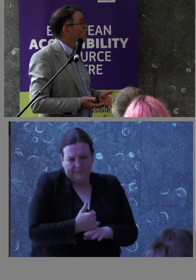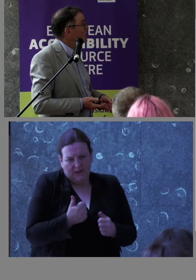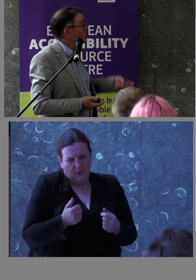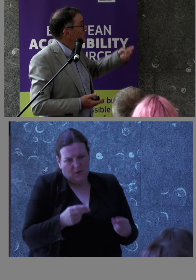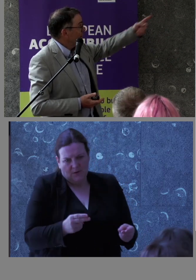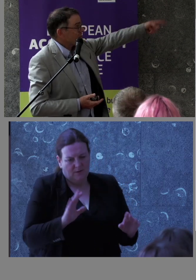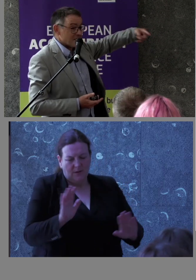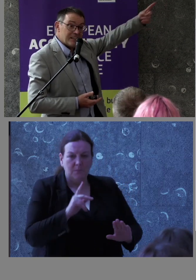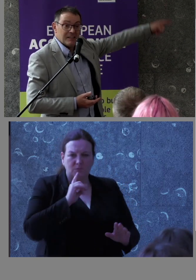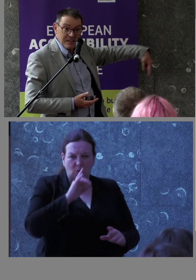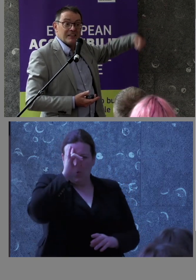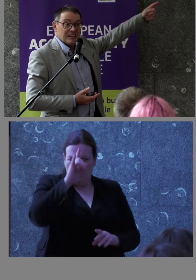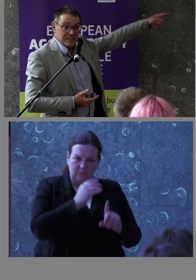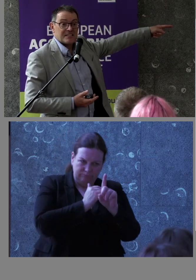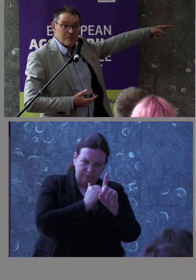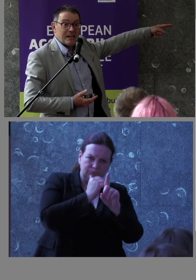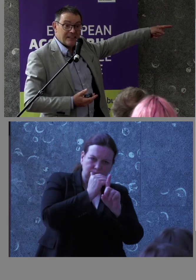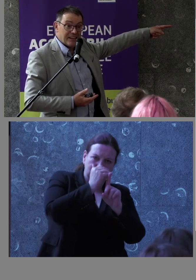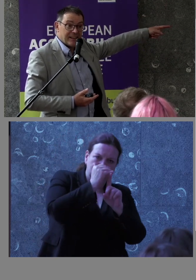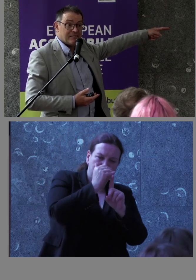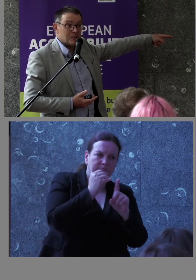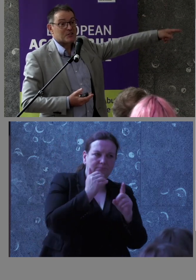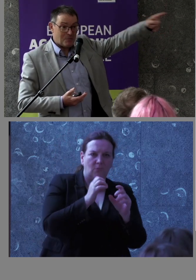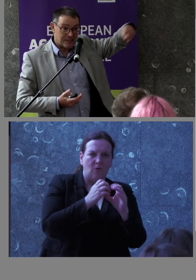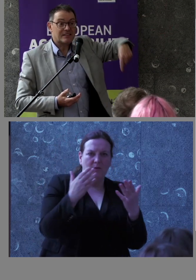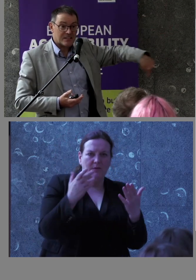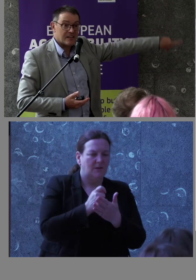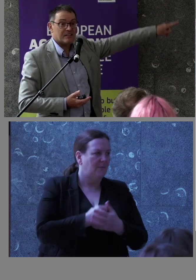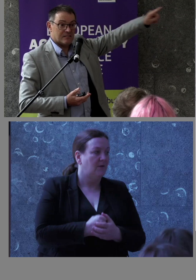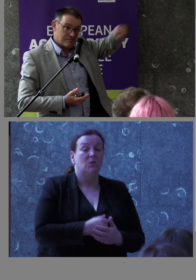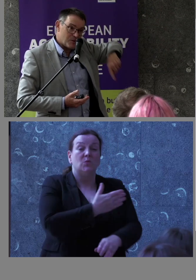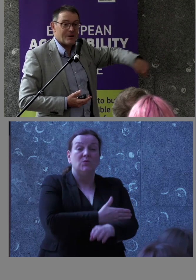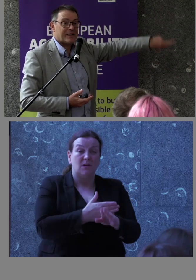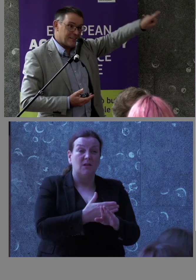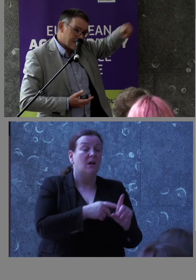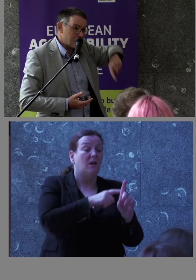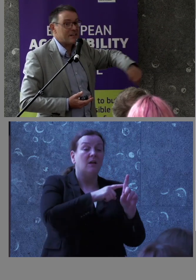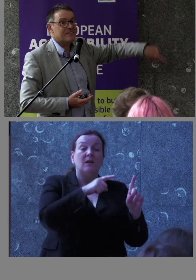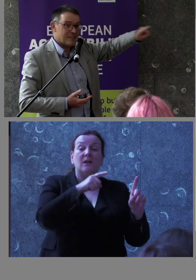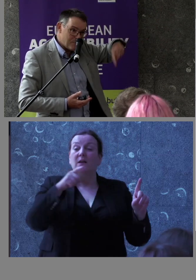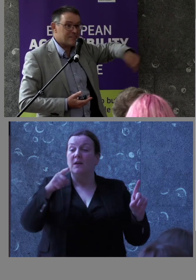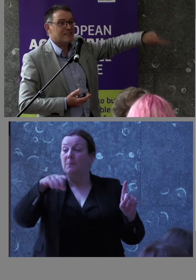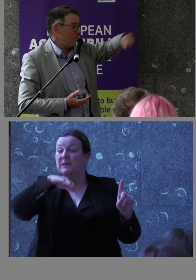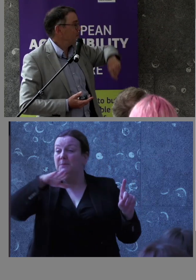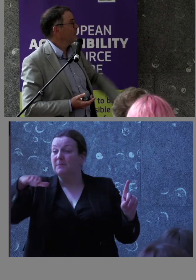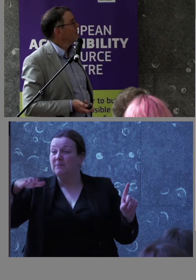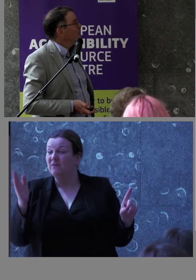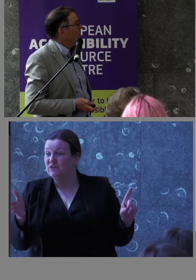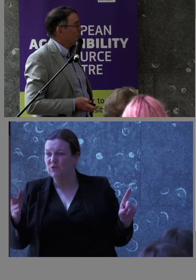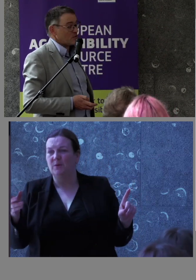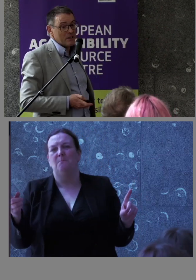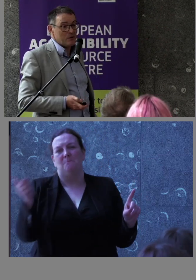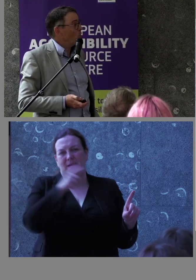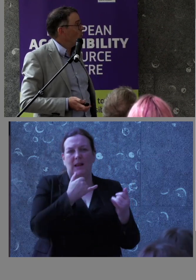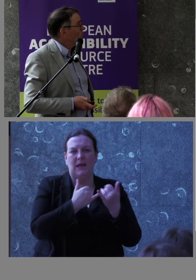As you get to one side, you go back and start again, because it takes whatever number of years to paint it. And in some ways, building systems